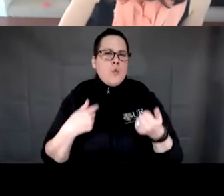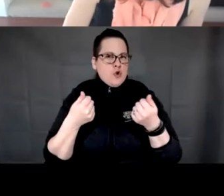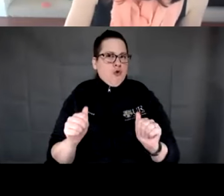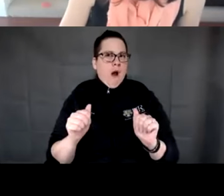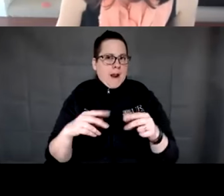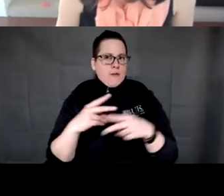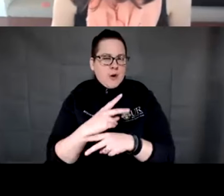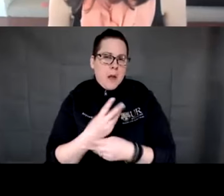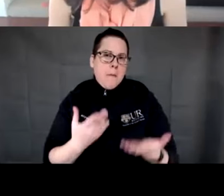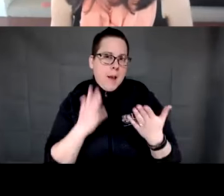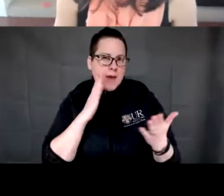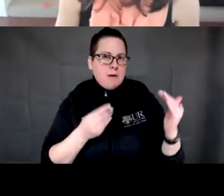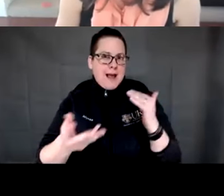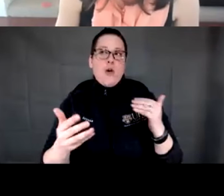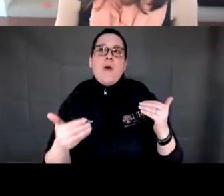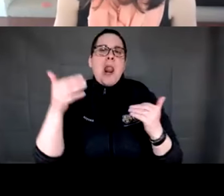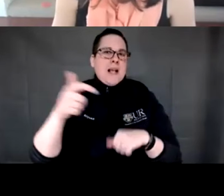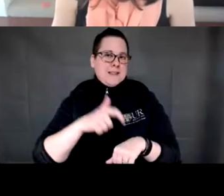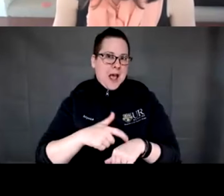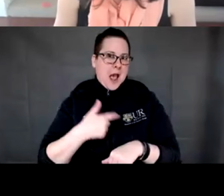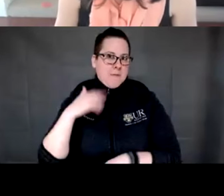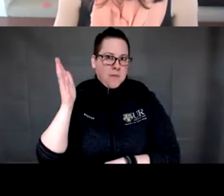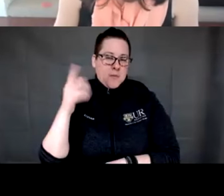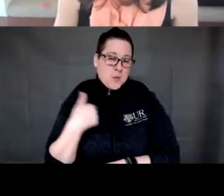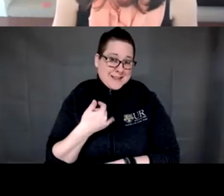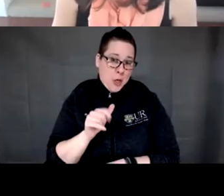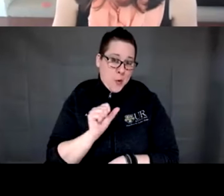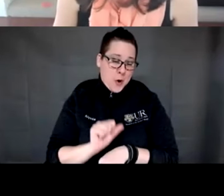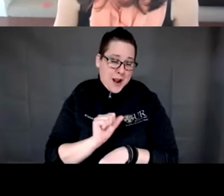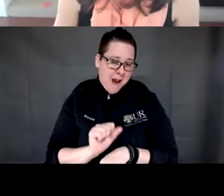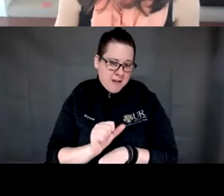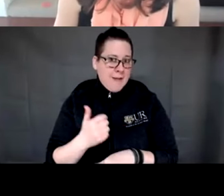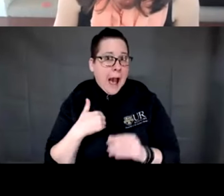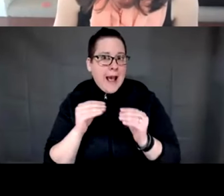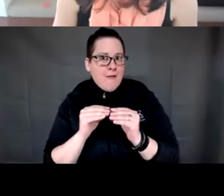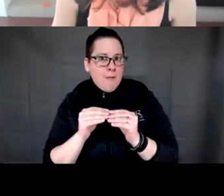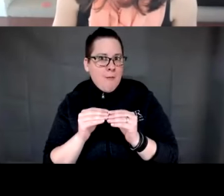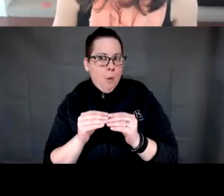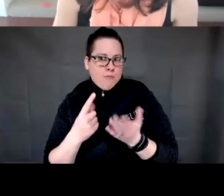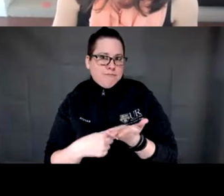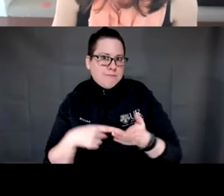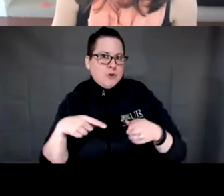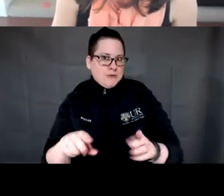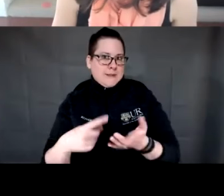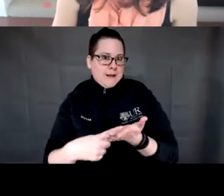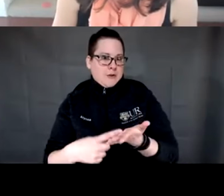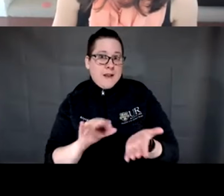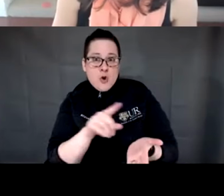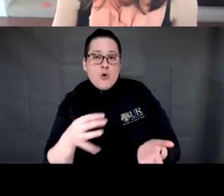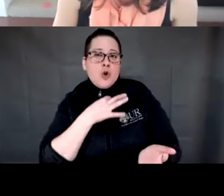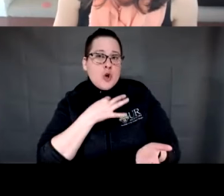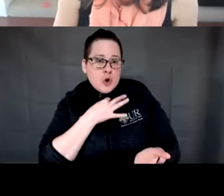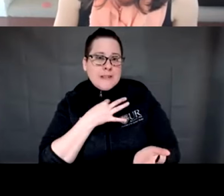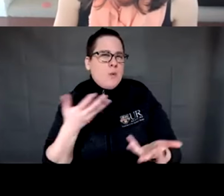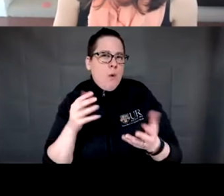that, and maybe I'll tell you about that next time I give a talk, because we're still working on it. And I have more to say in the discussion. So if people are curious about more about what the